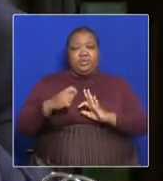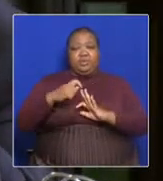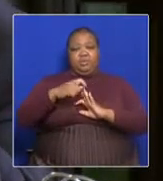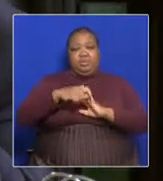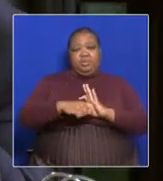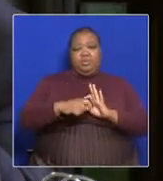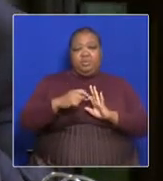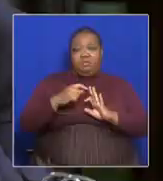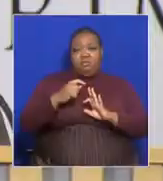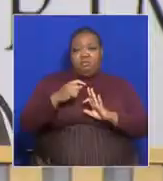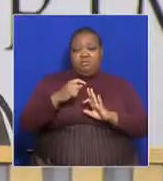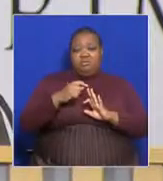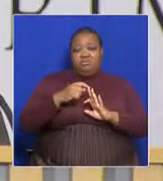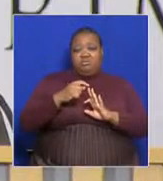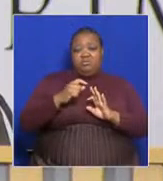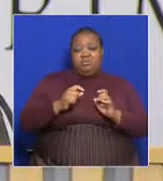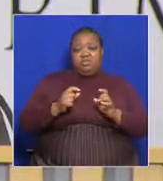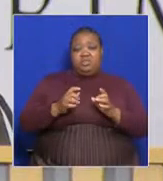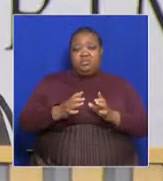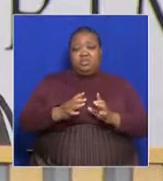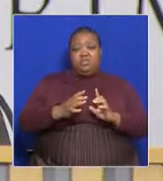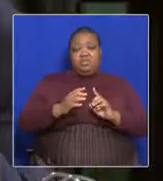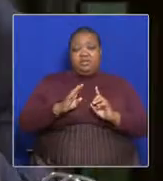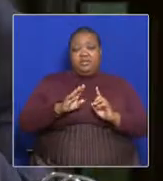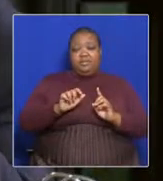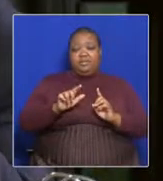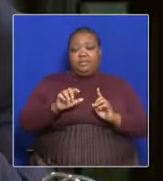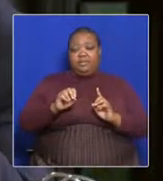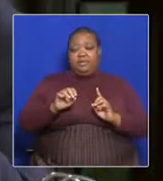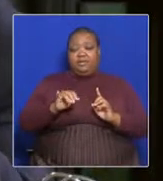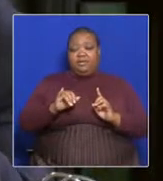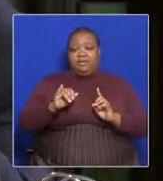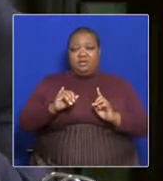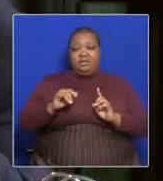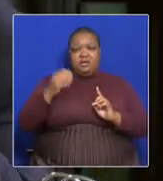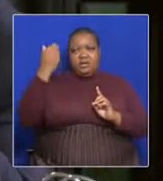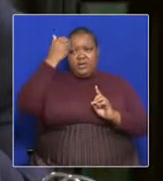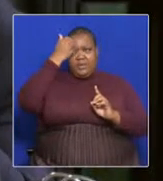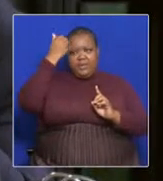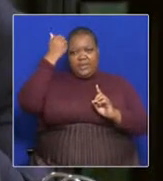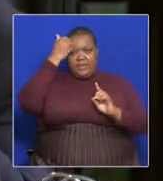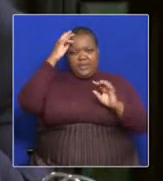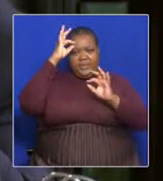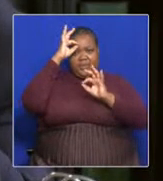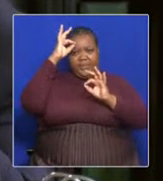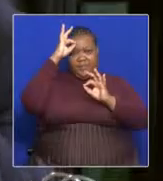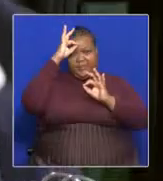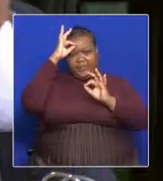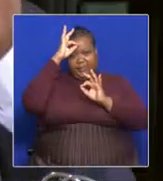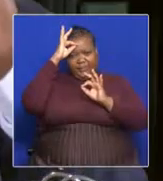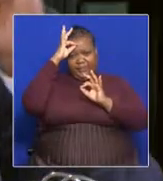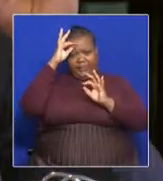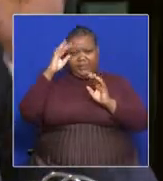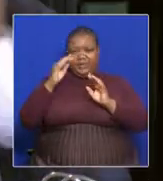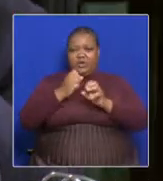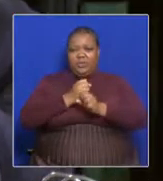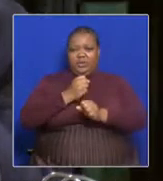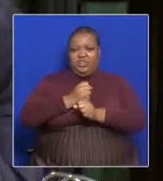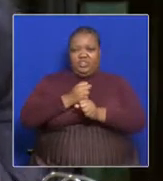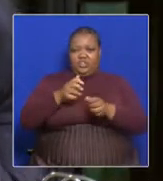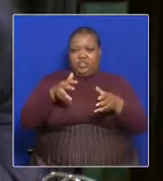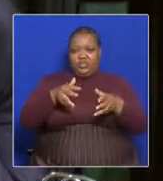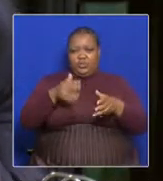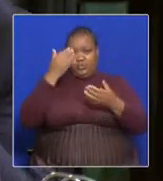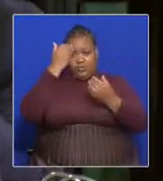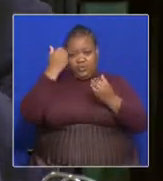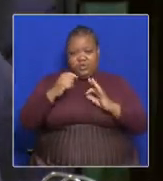Baloyi indicated, knows nothing about this sort of operation. Just 3 of you rushing